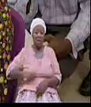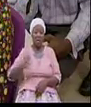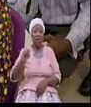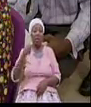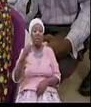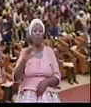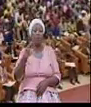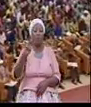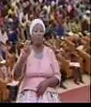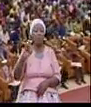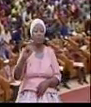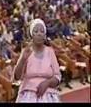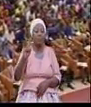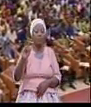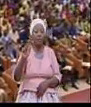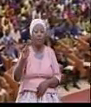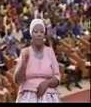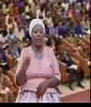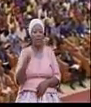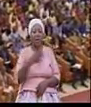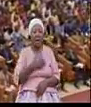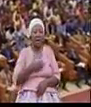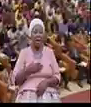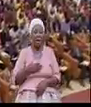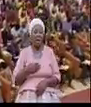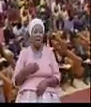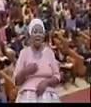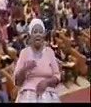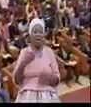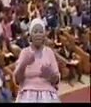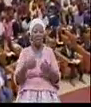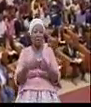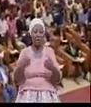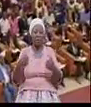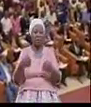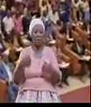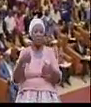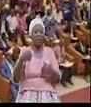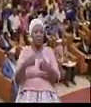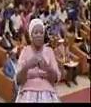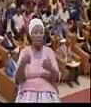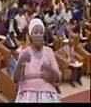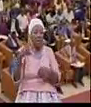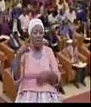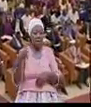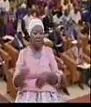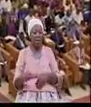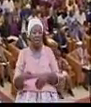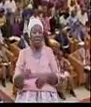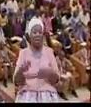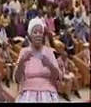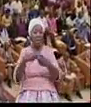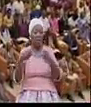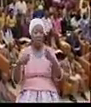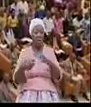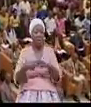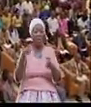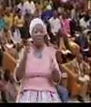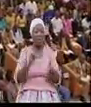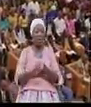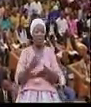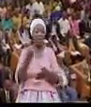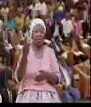and besides the chains that were about